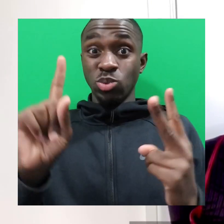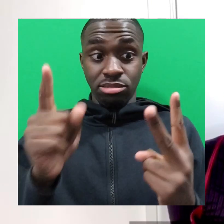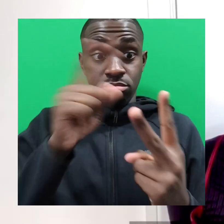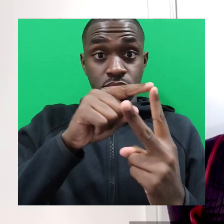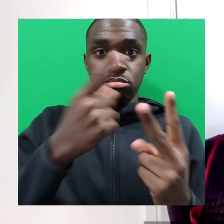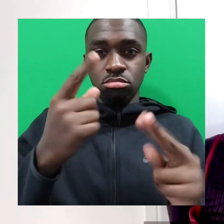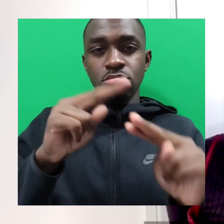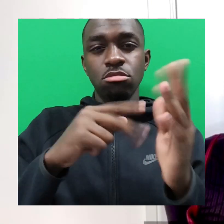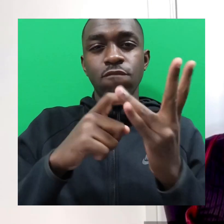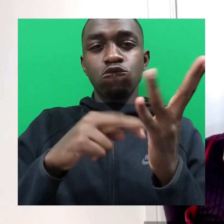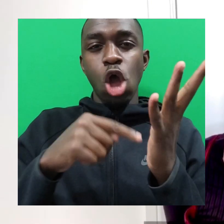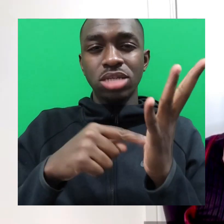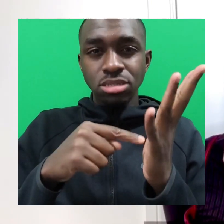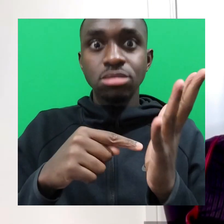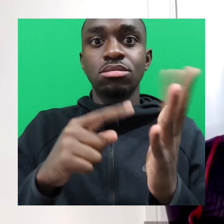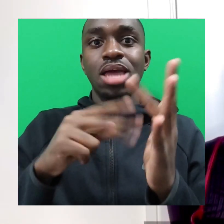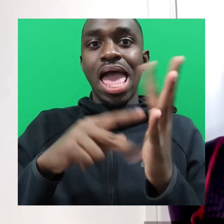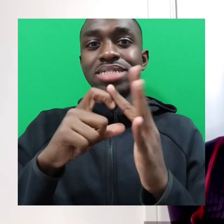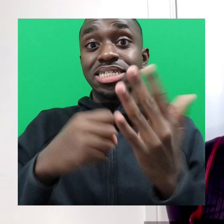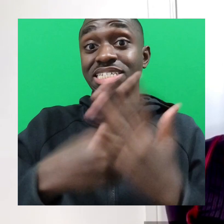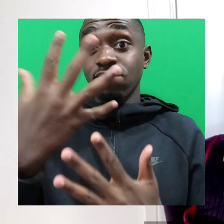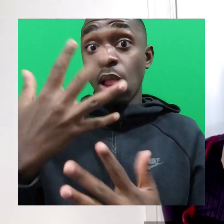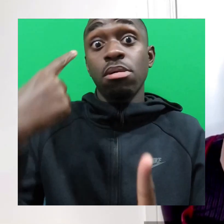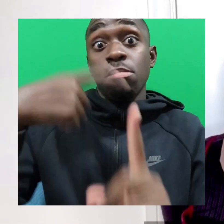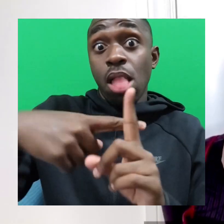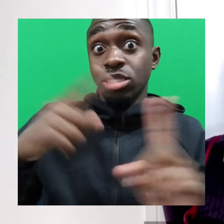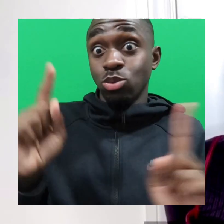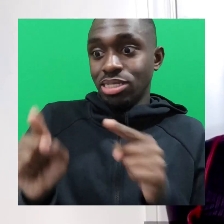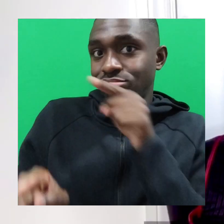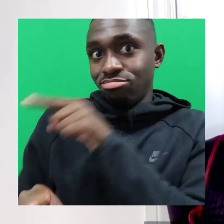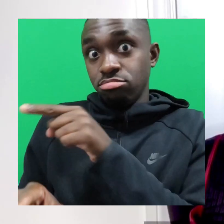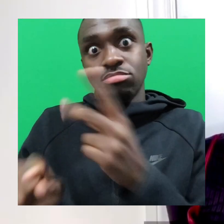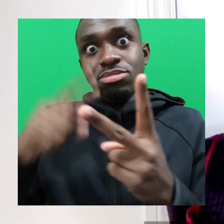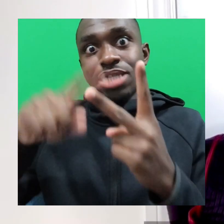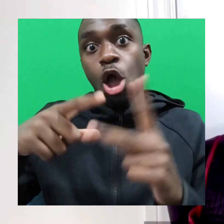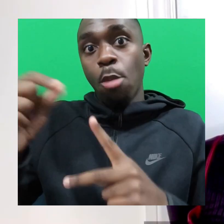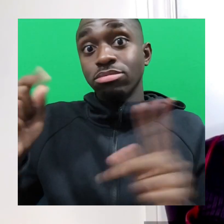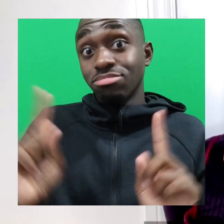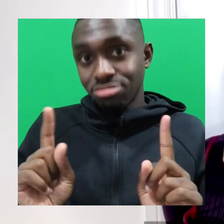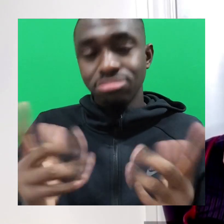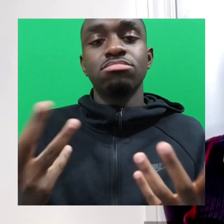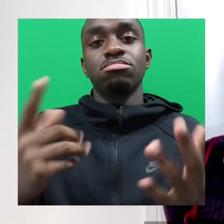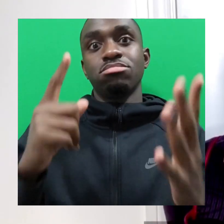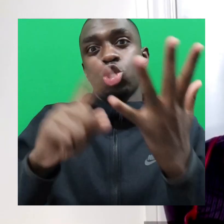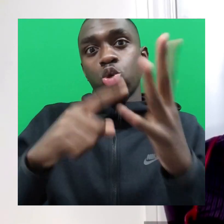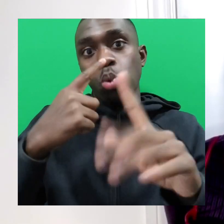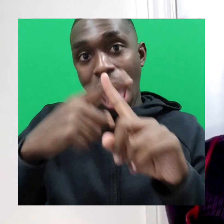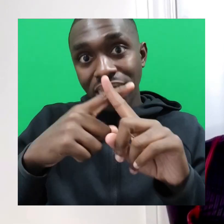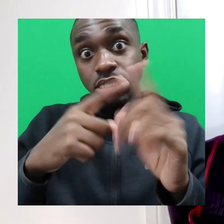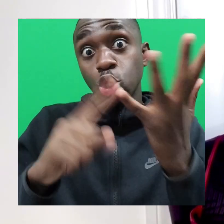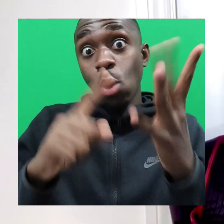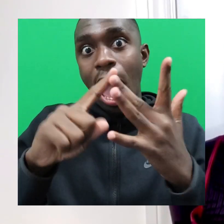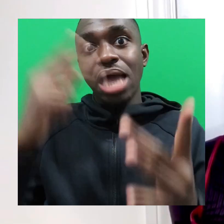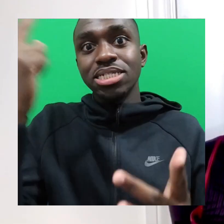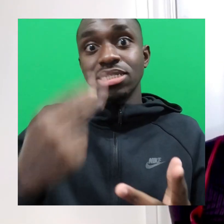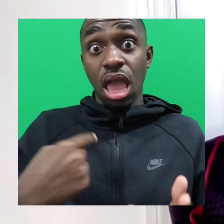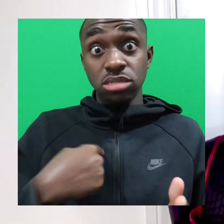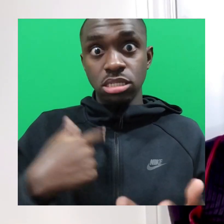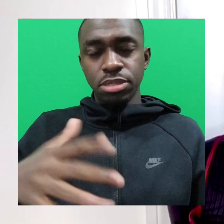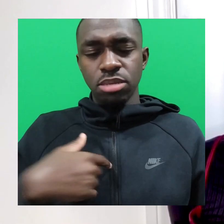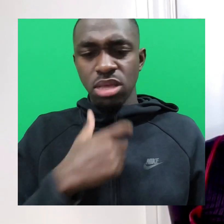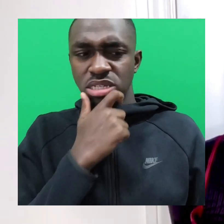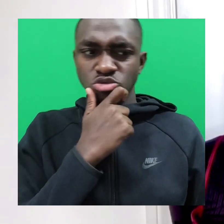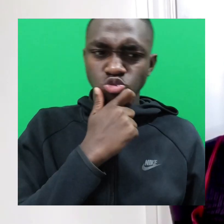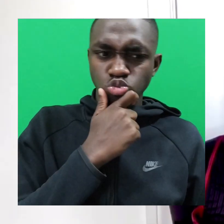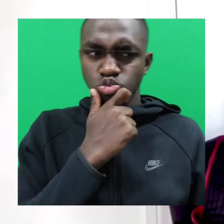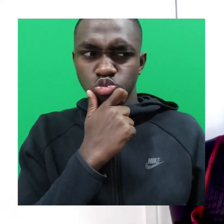into, it could possibly be UX or UI design, because at the time I felt like that probably suited